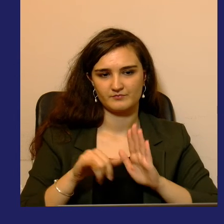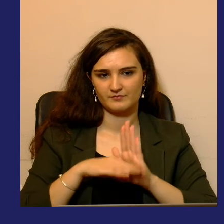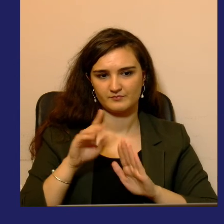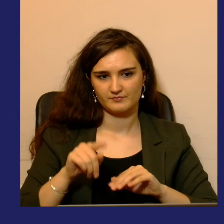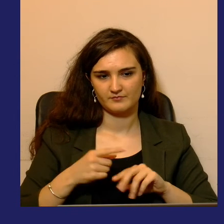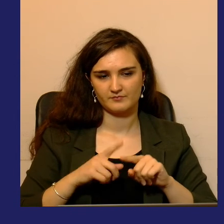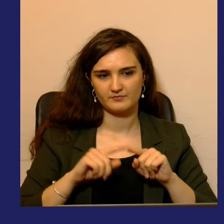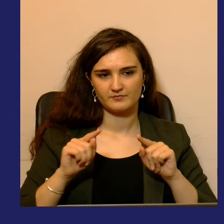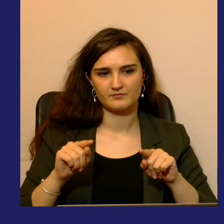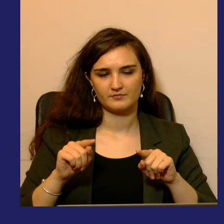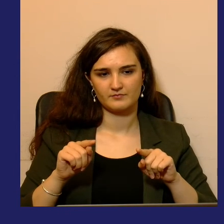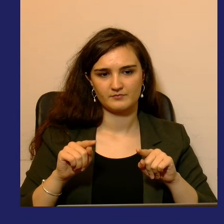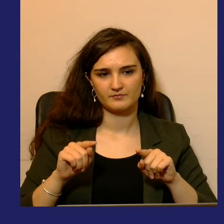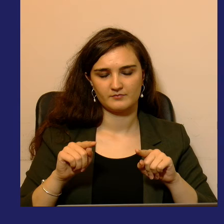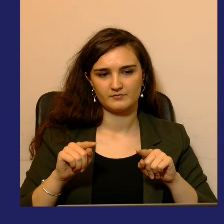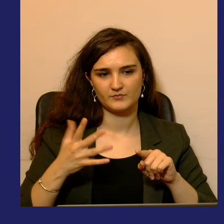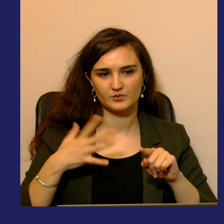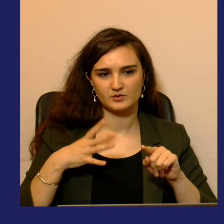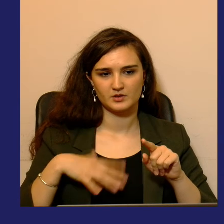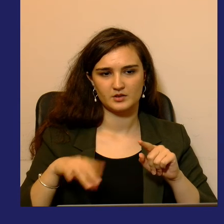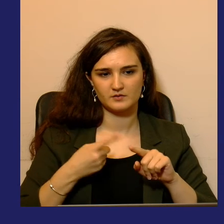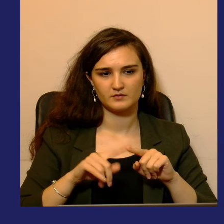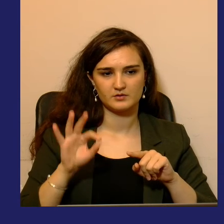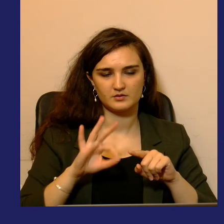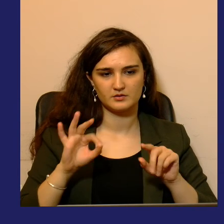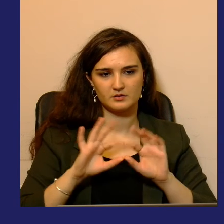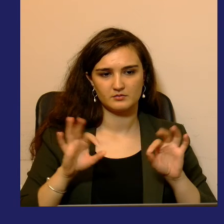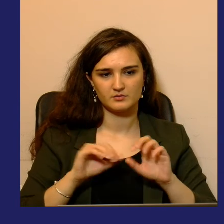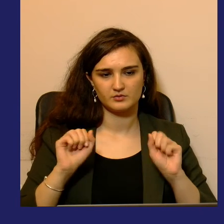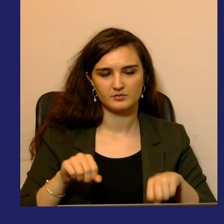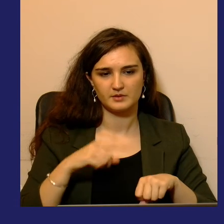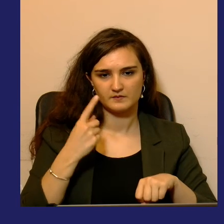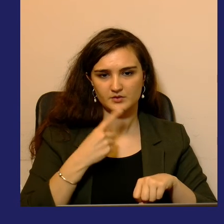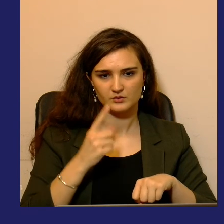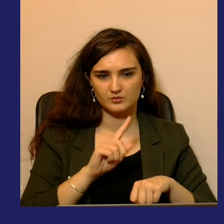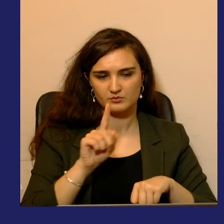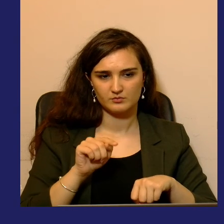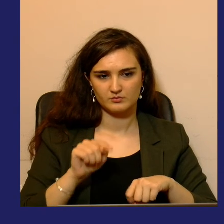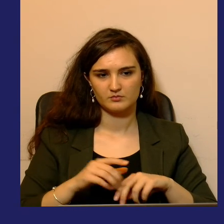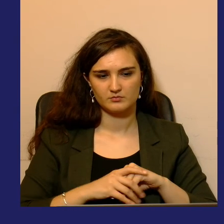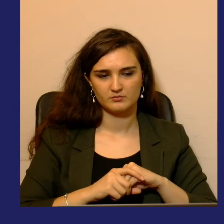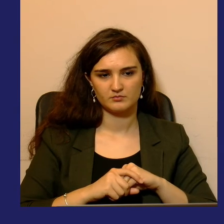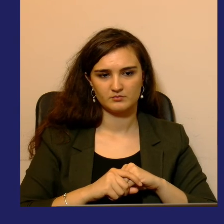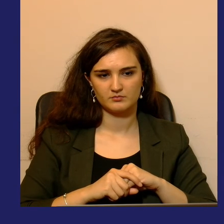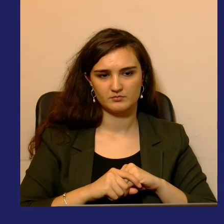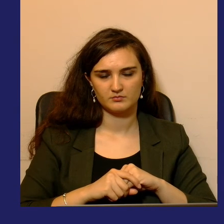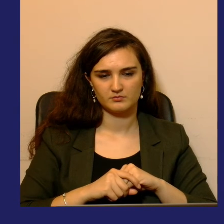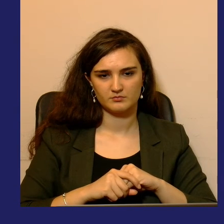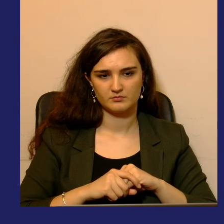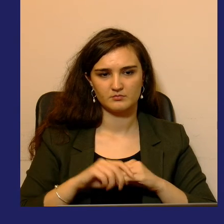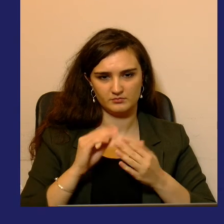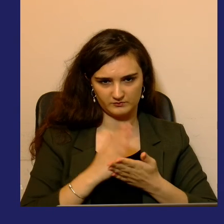So when it comes to Georgia, I would say that Georgia has electoral legal framework in order to protect